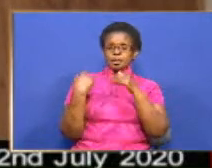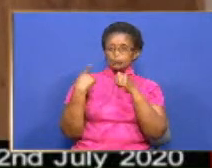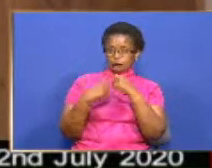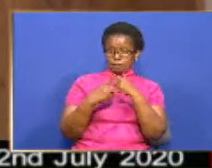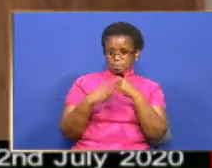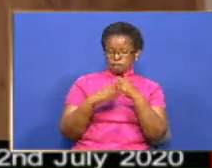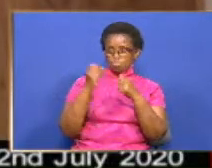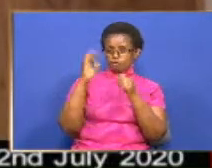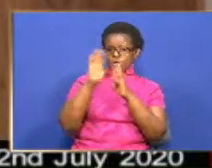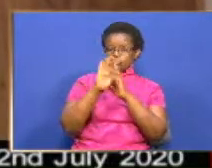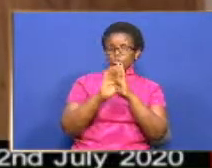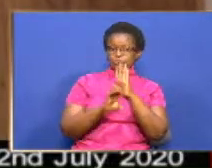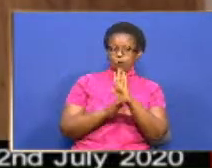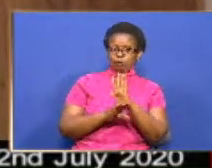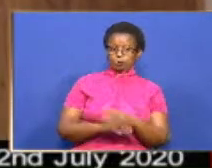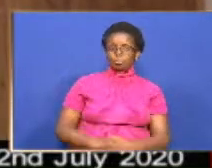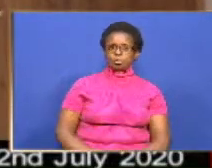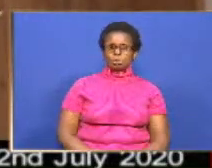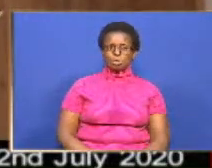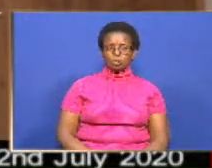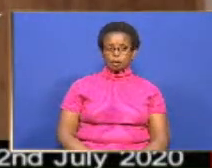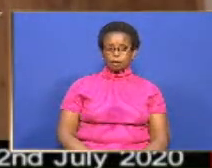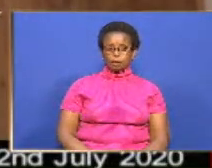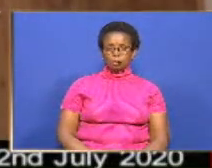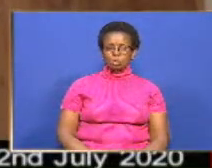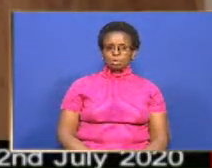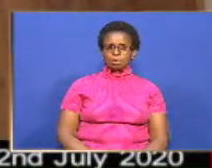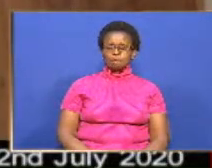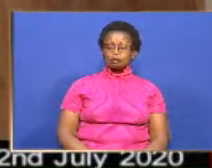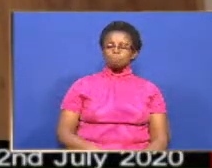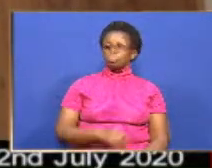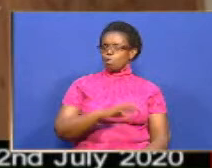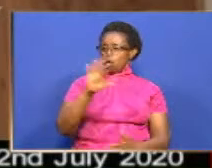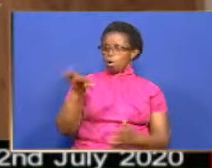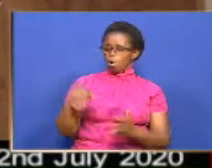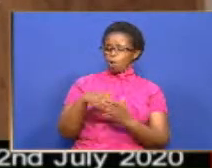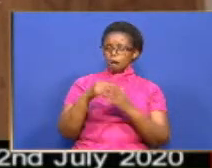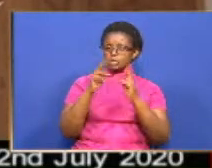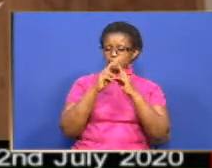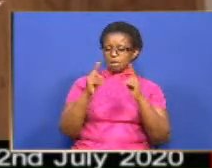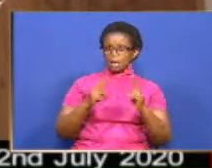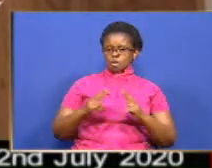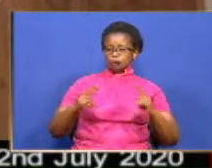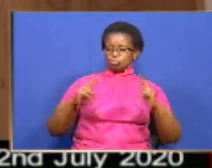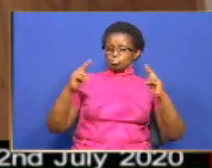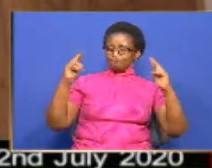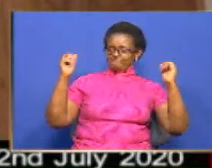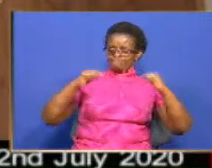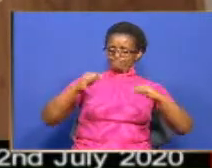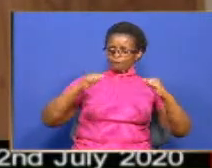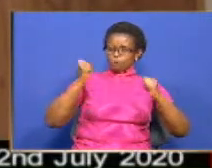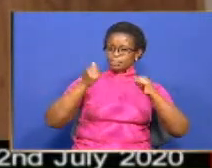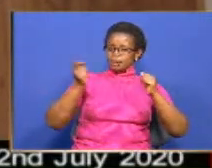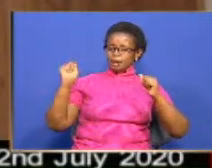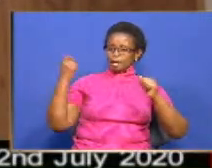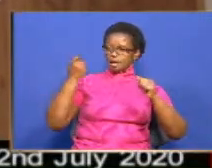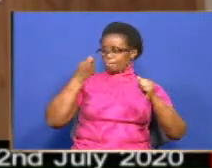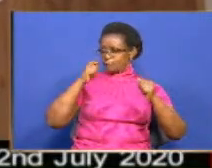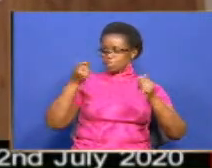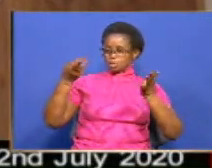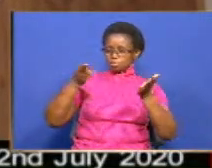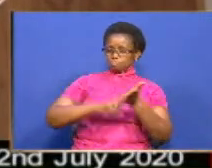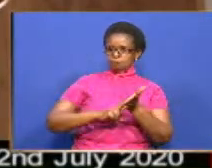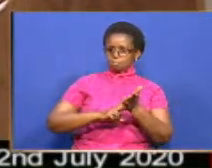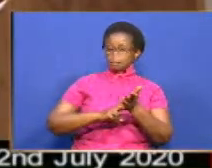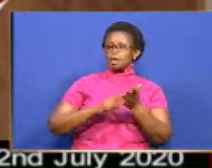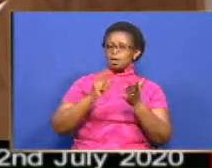the Constitution. All international conventions that have been ratified by Kenya now form part of Kenya